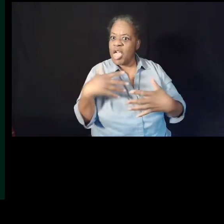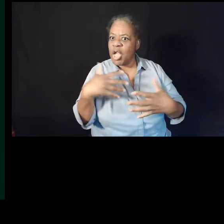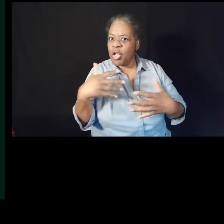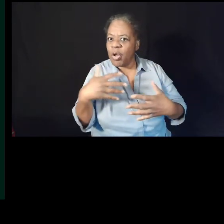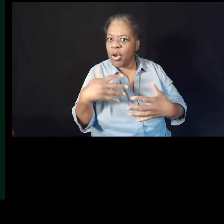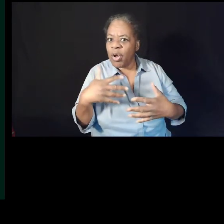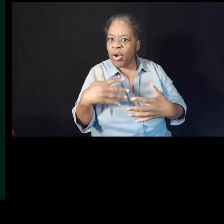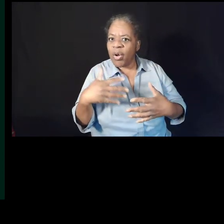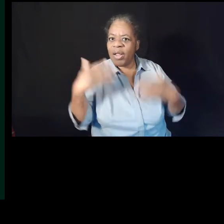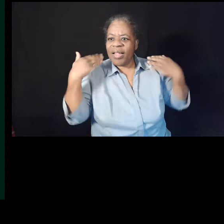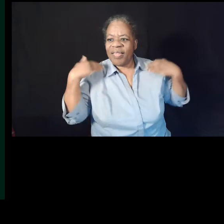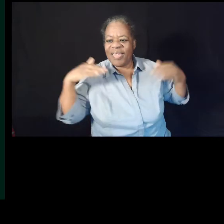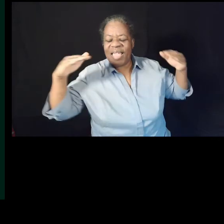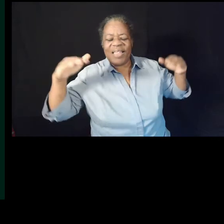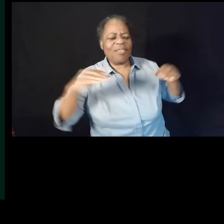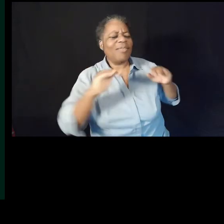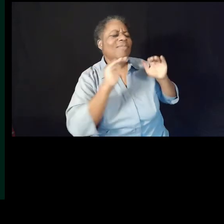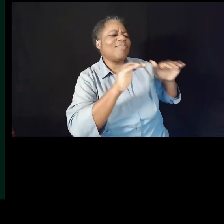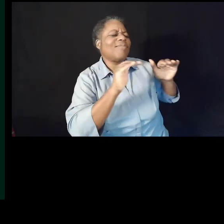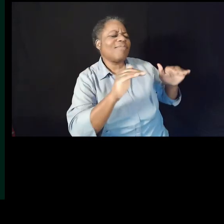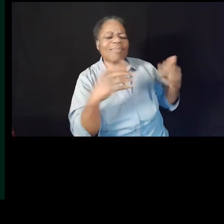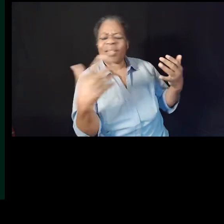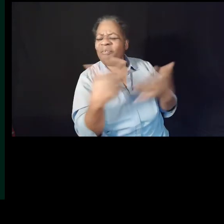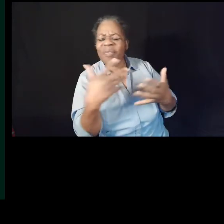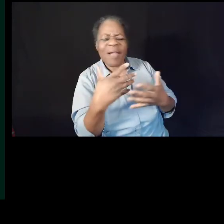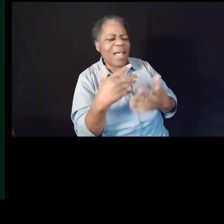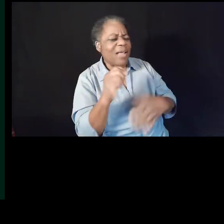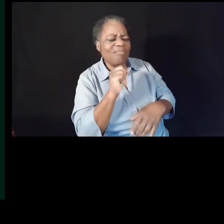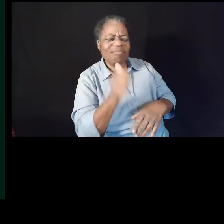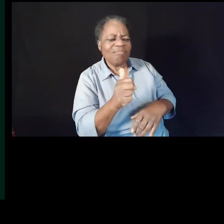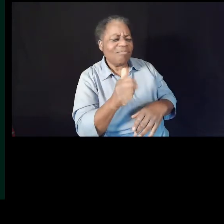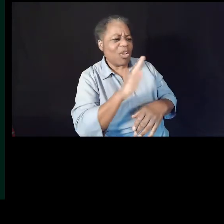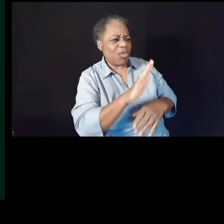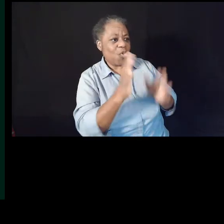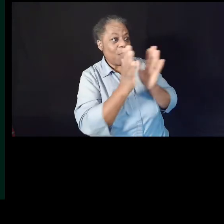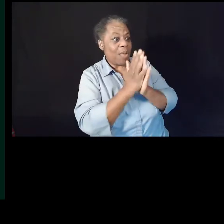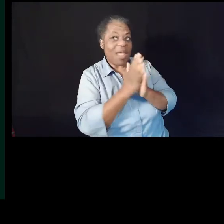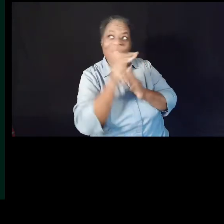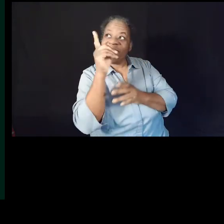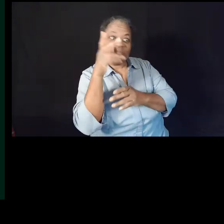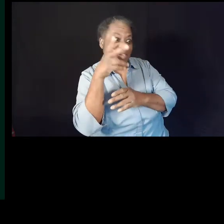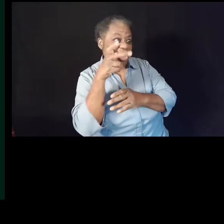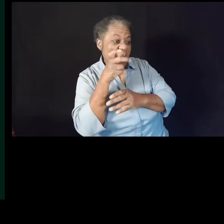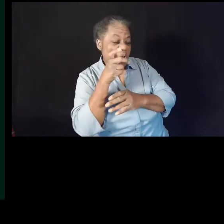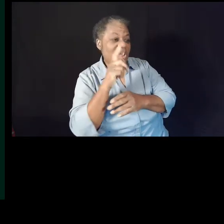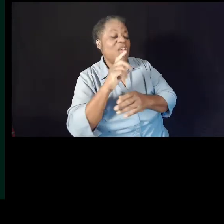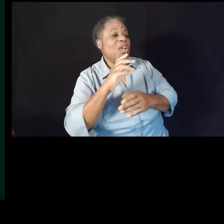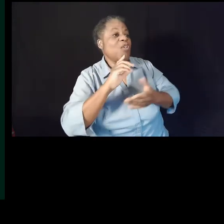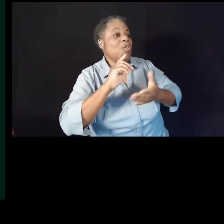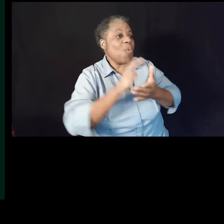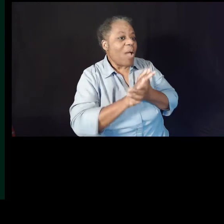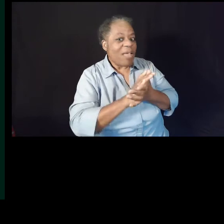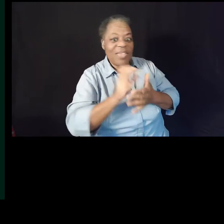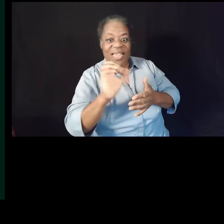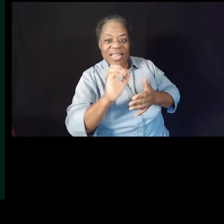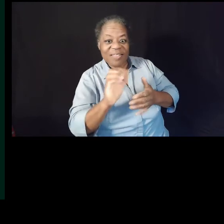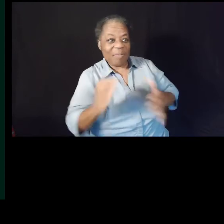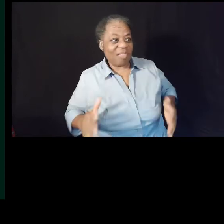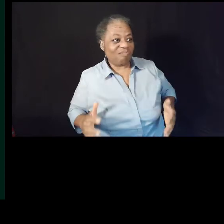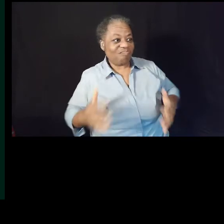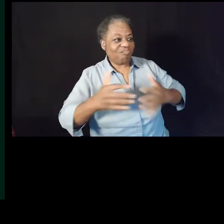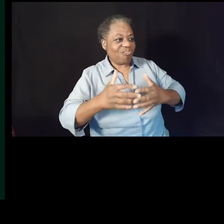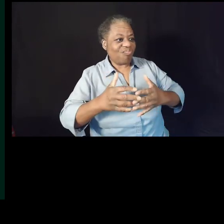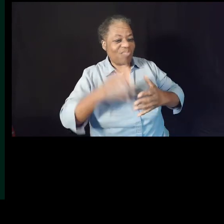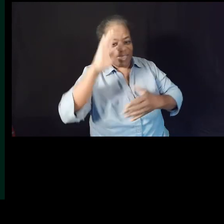angel said to him, "Do not be afraid, Zechariah. Your prayer has been heard. Your wife, Elizabeth, will bear you a son, and you are to call